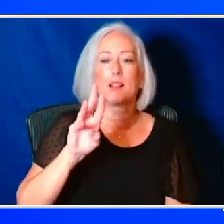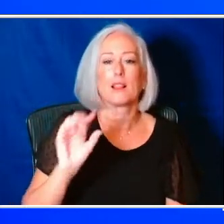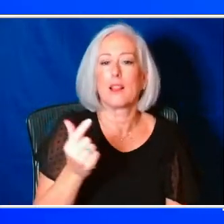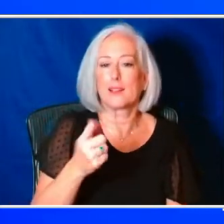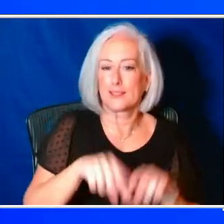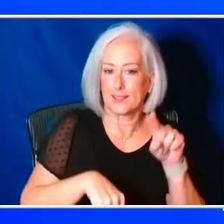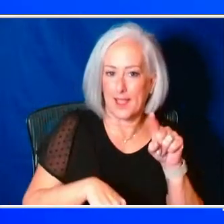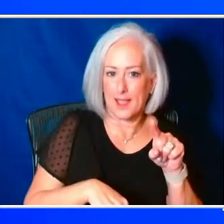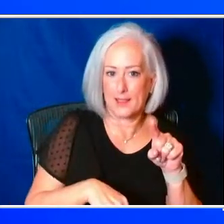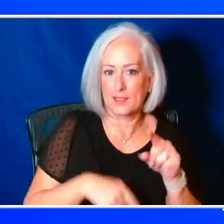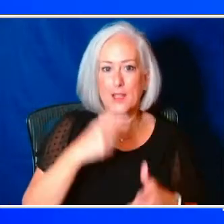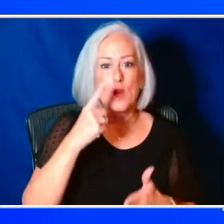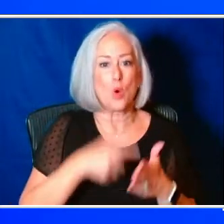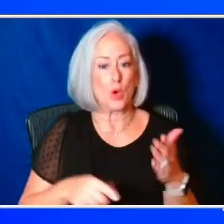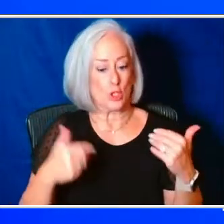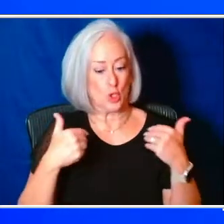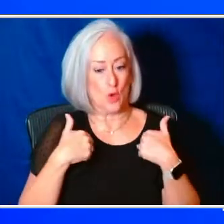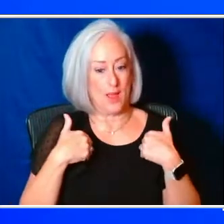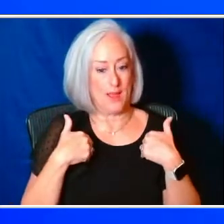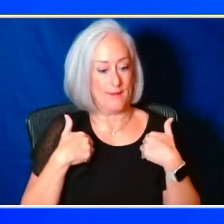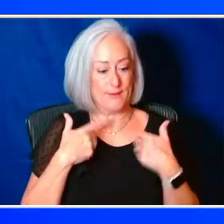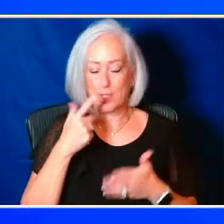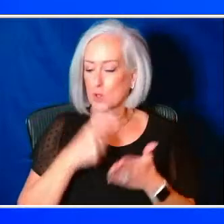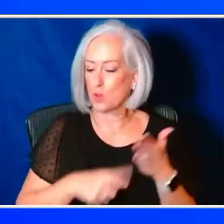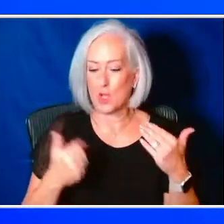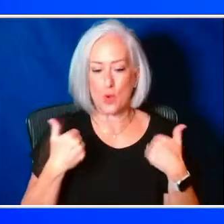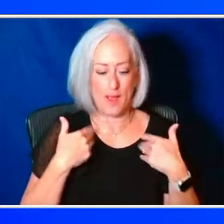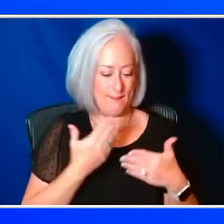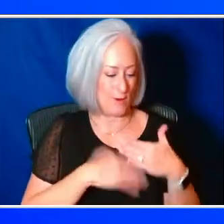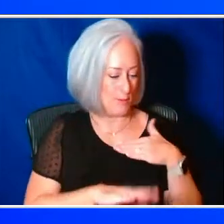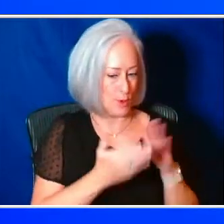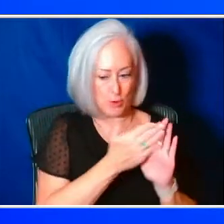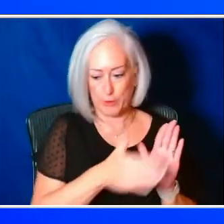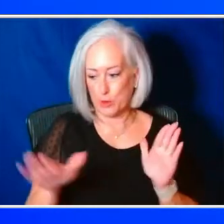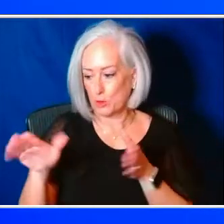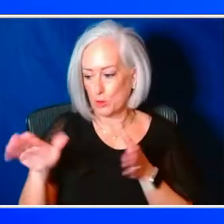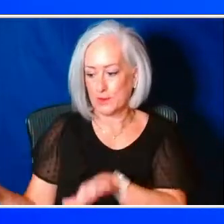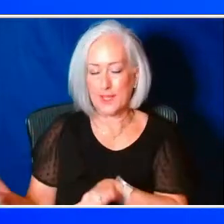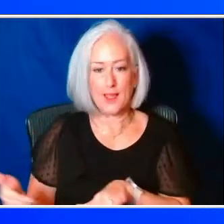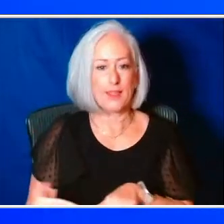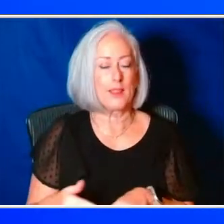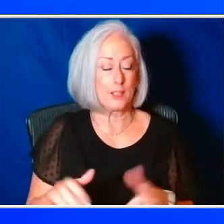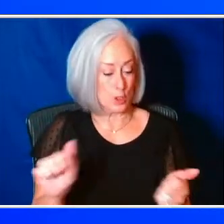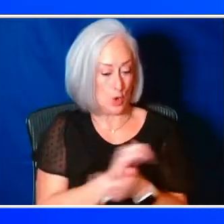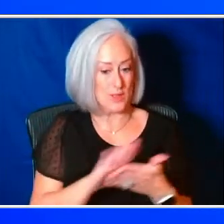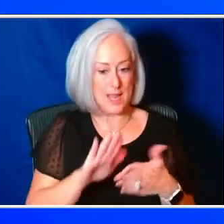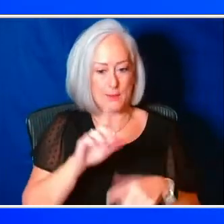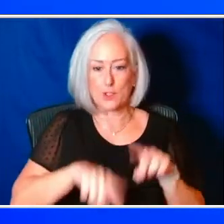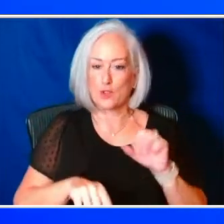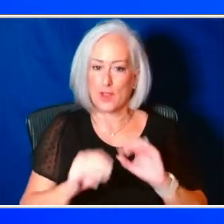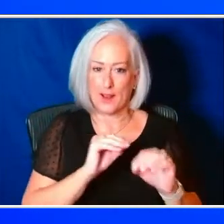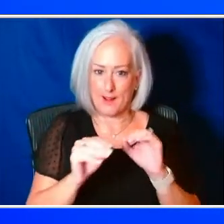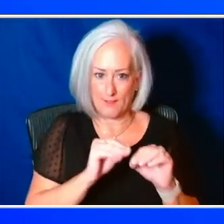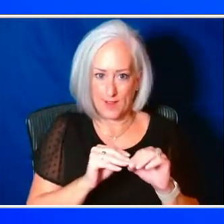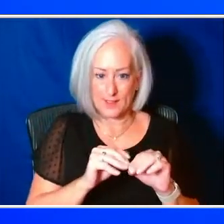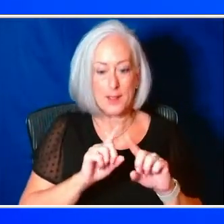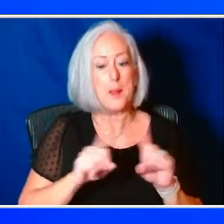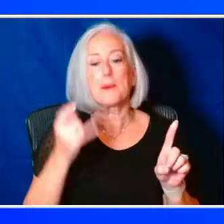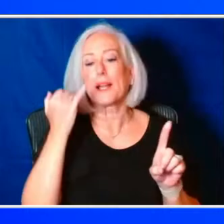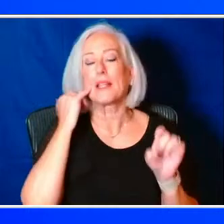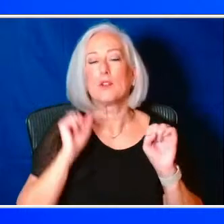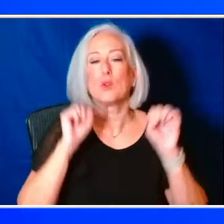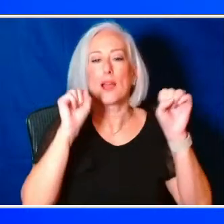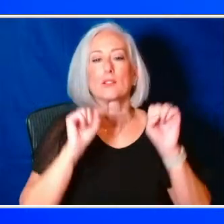to only work with through life. So the more damage you do, it's not recoverable. But exercising 30 minutes a day, ideally,